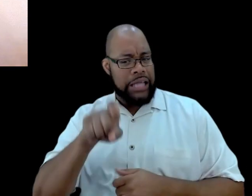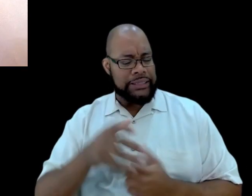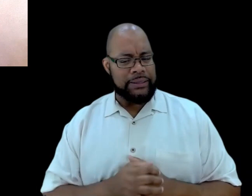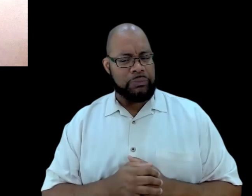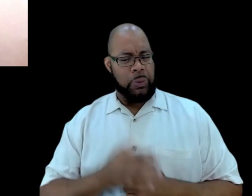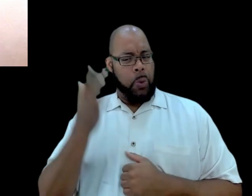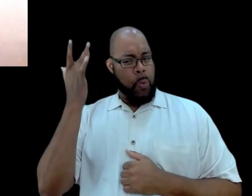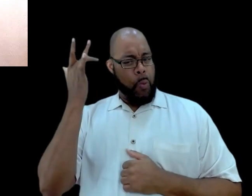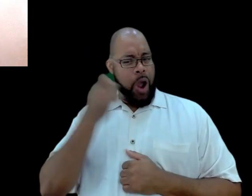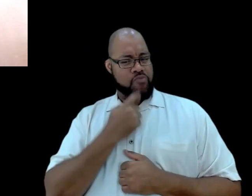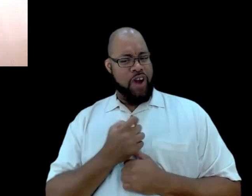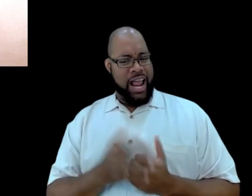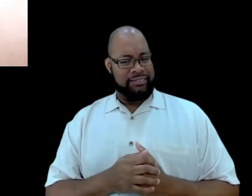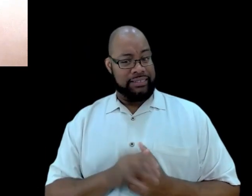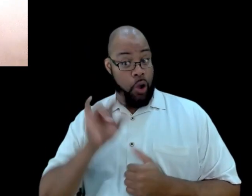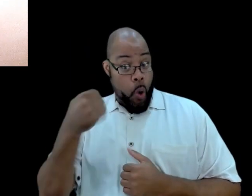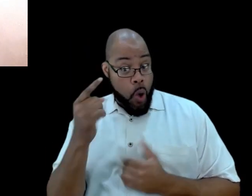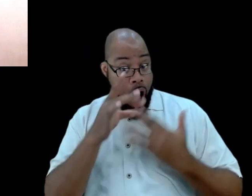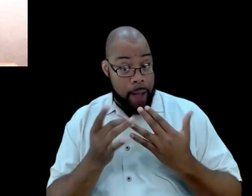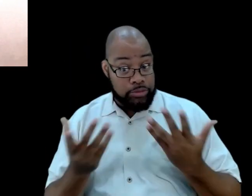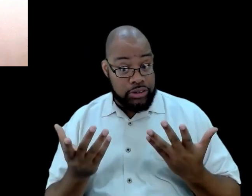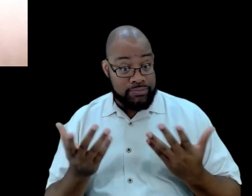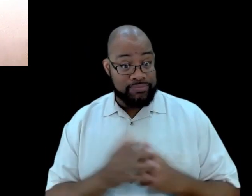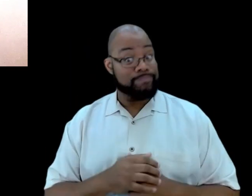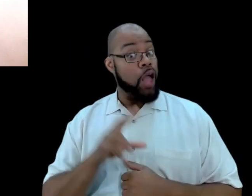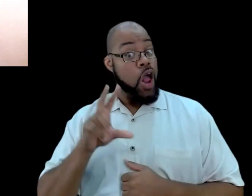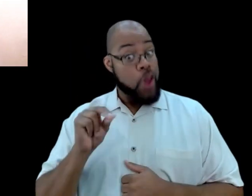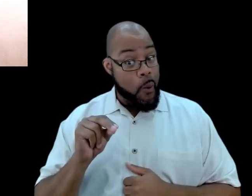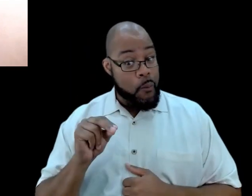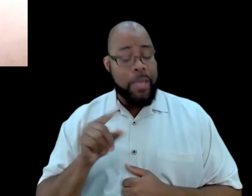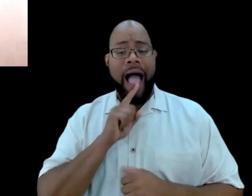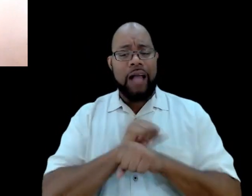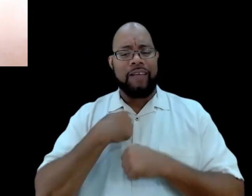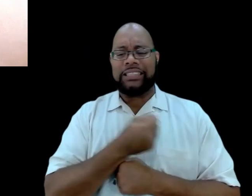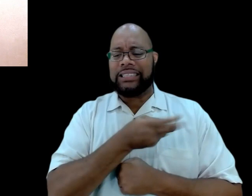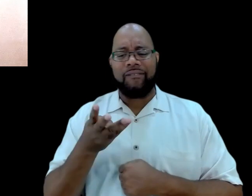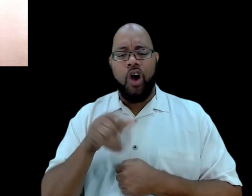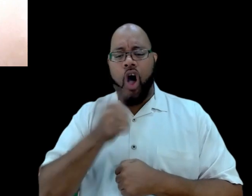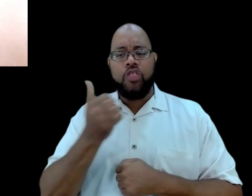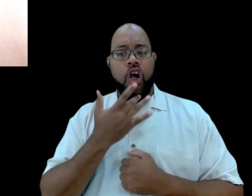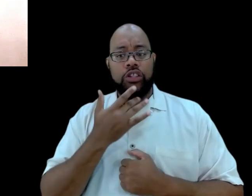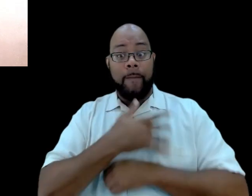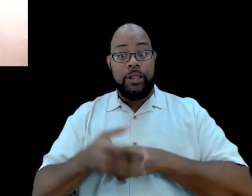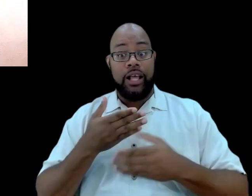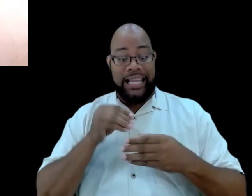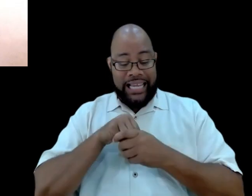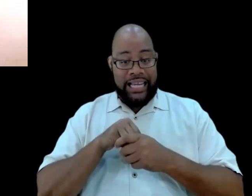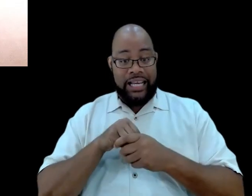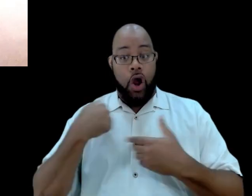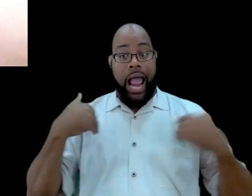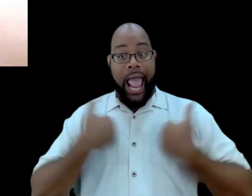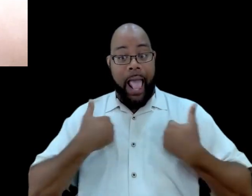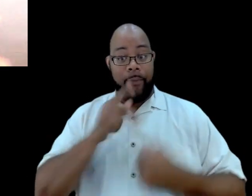But you might be asking, why red? Is that the only option? No. There are actually several other colors of blood